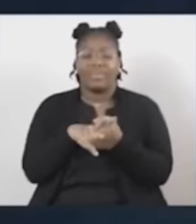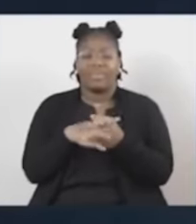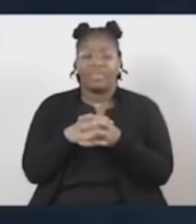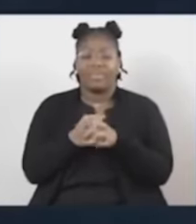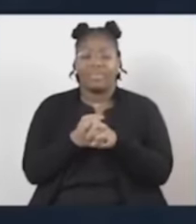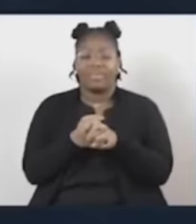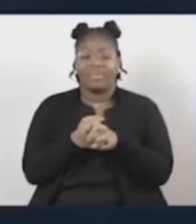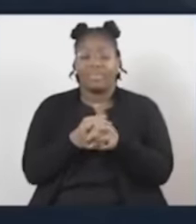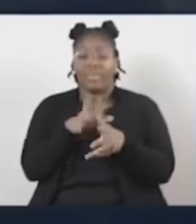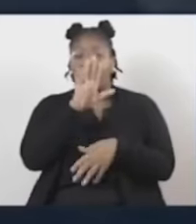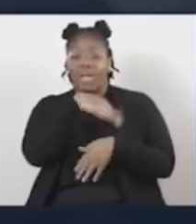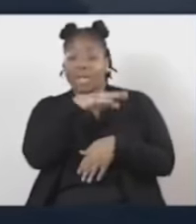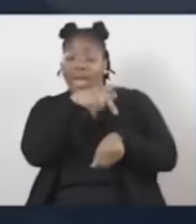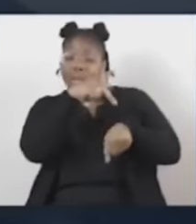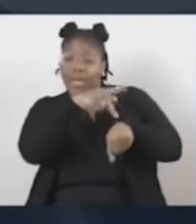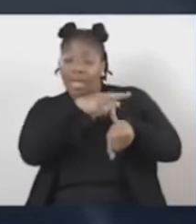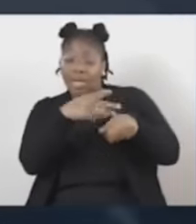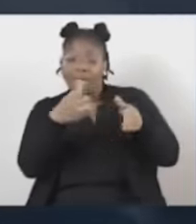Simon, Simon, Peter, listen.